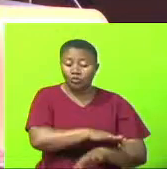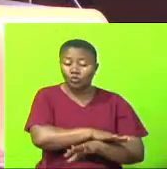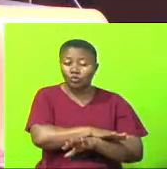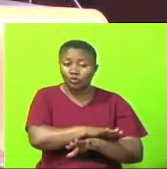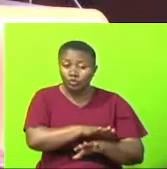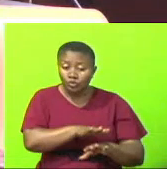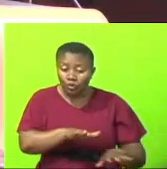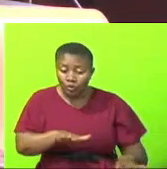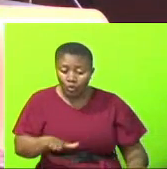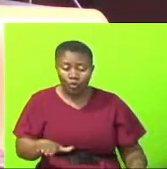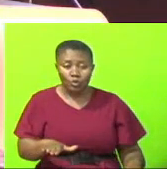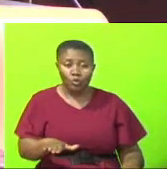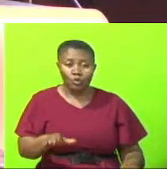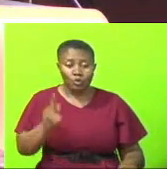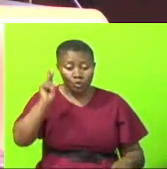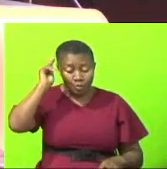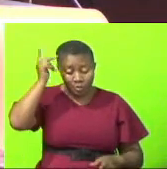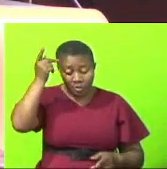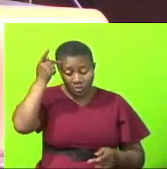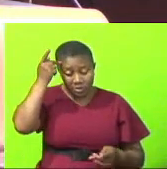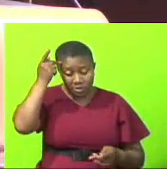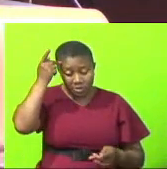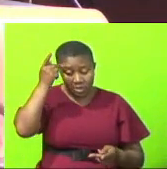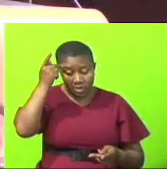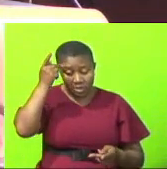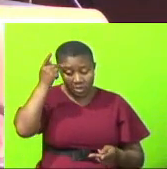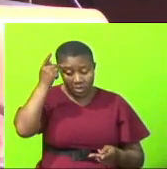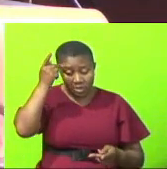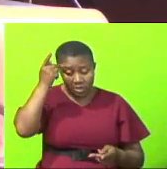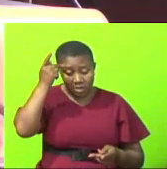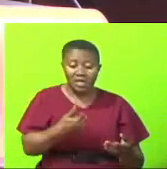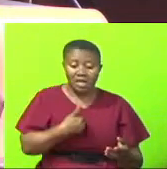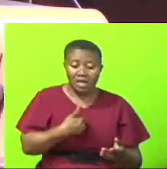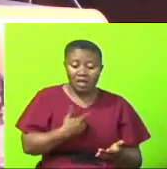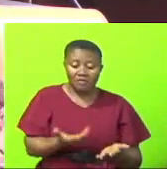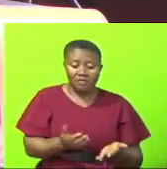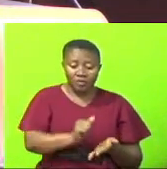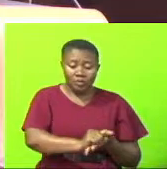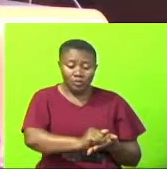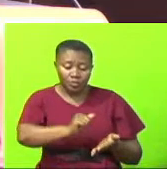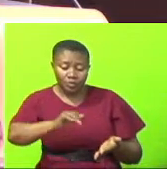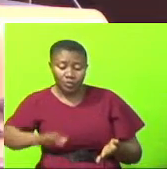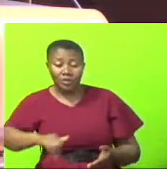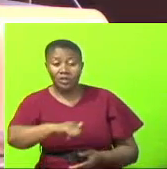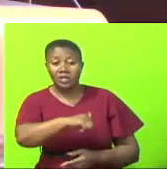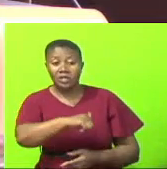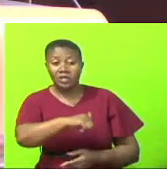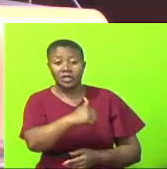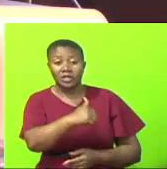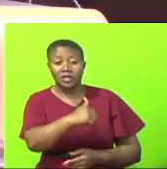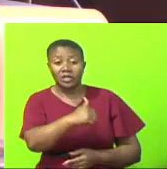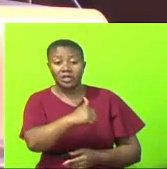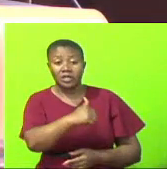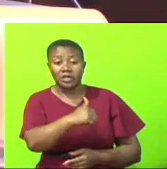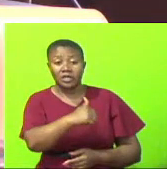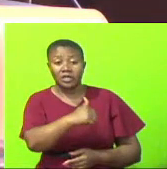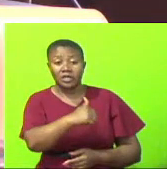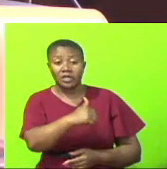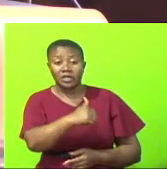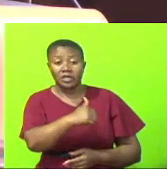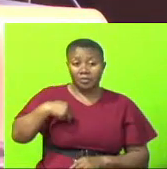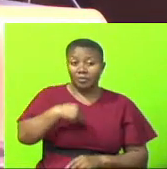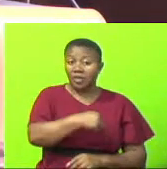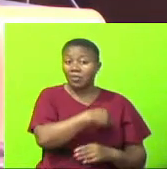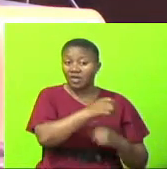removed any person from his membership, and nobody